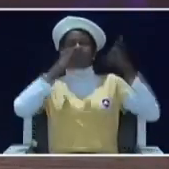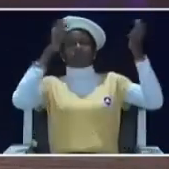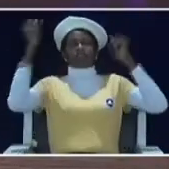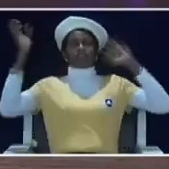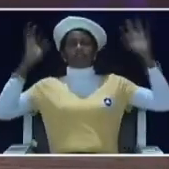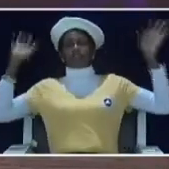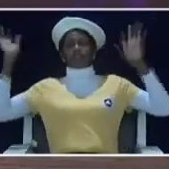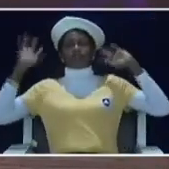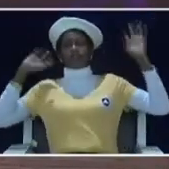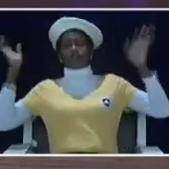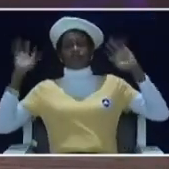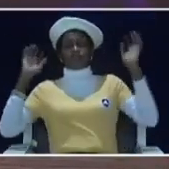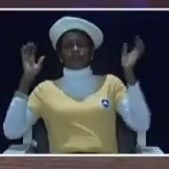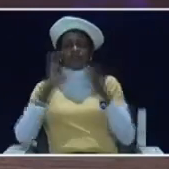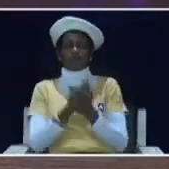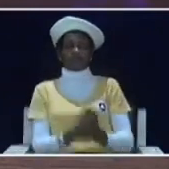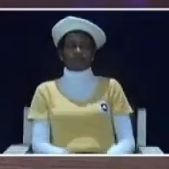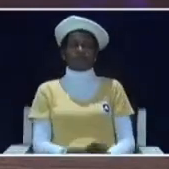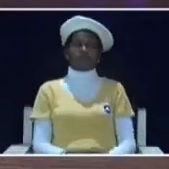hallelujah.